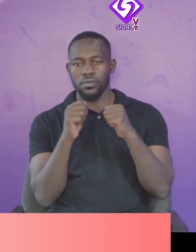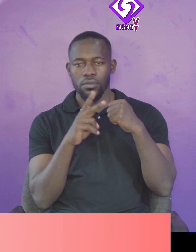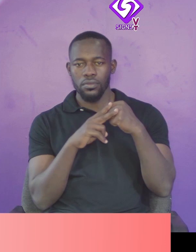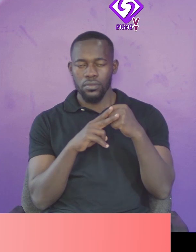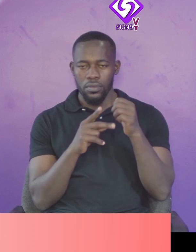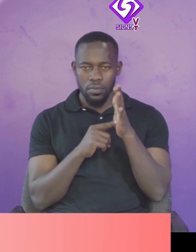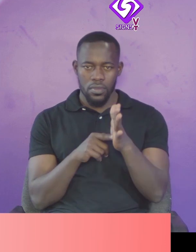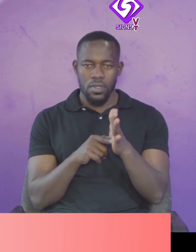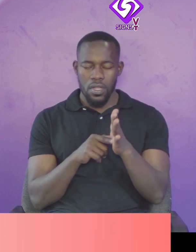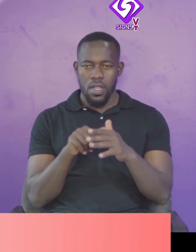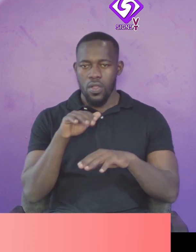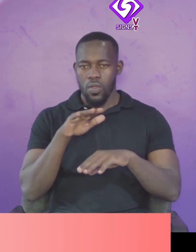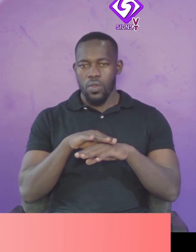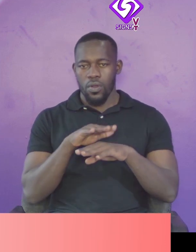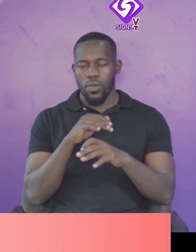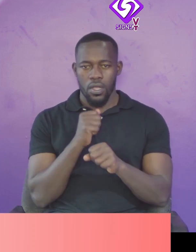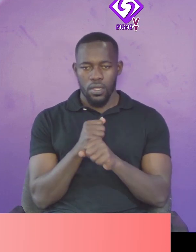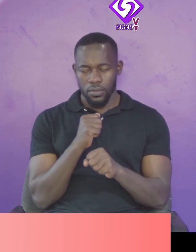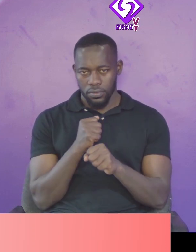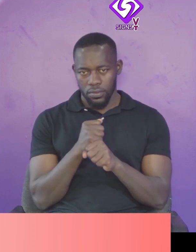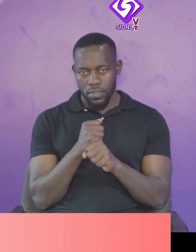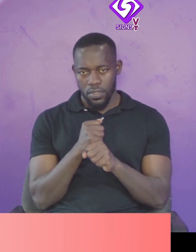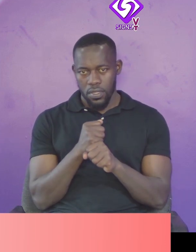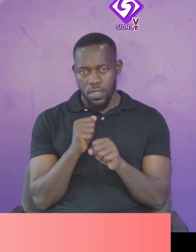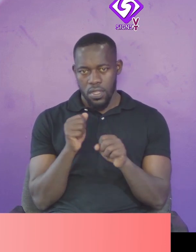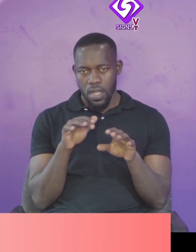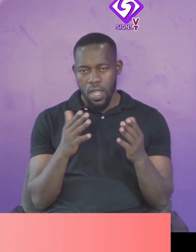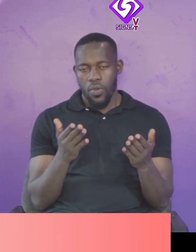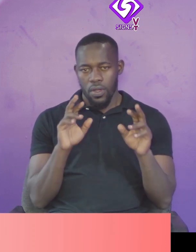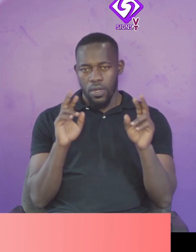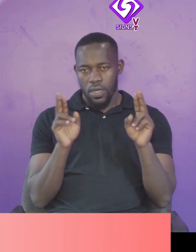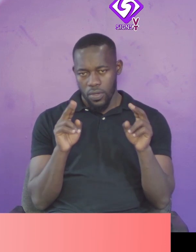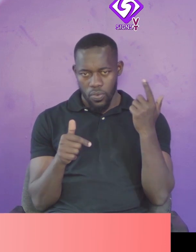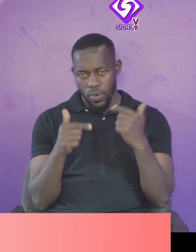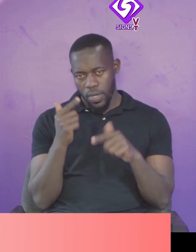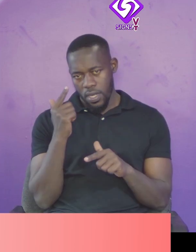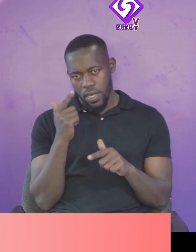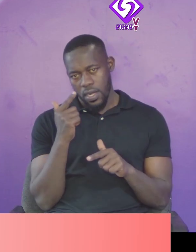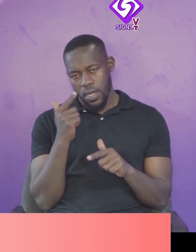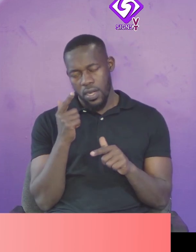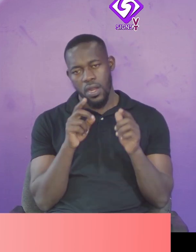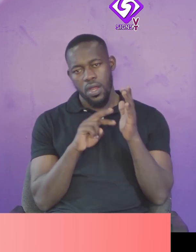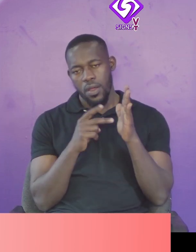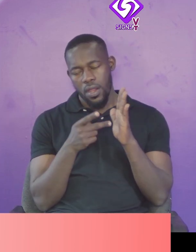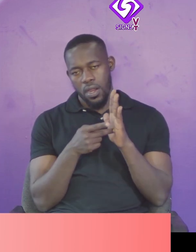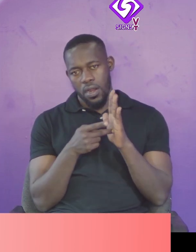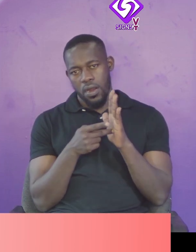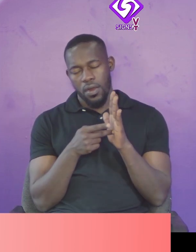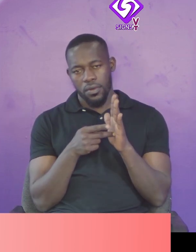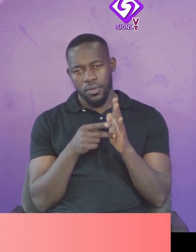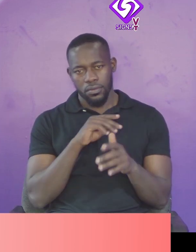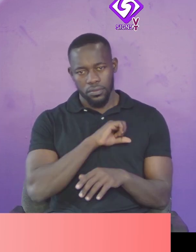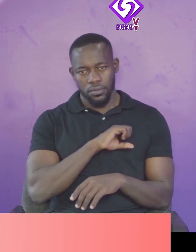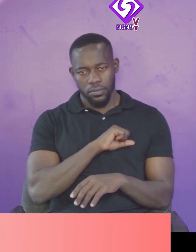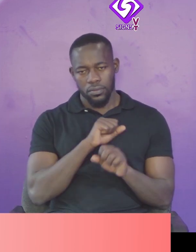great passion in terms of they are eager to win the title, and that means that their determination can